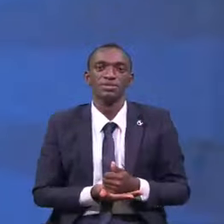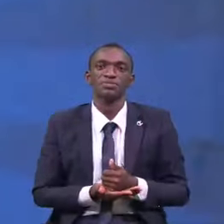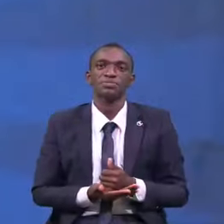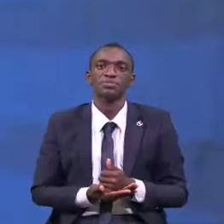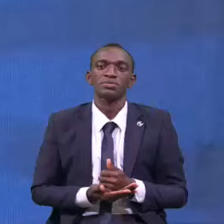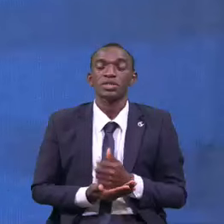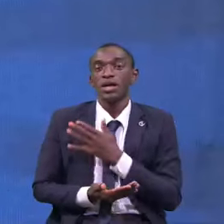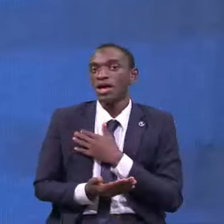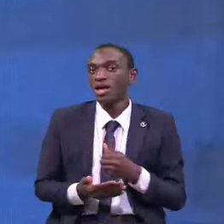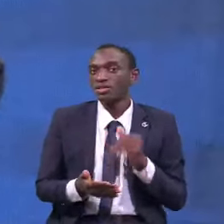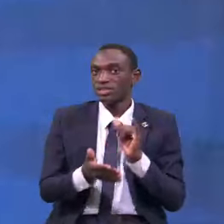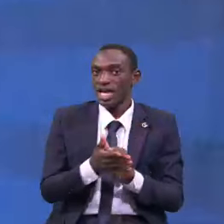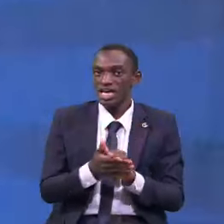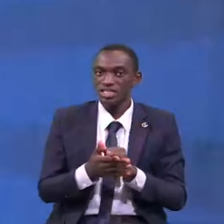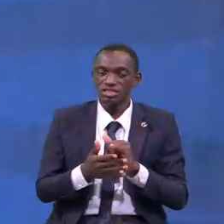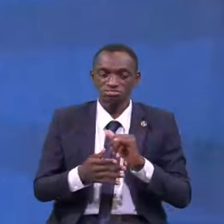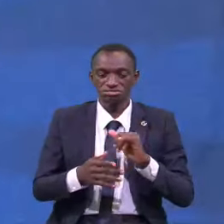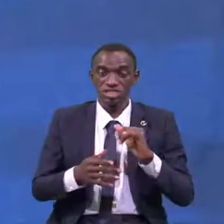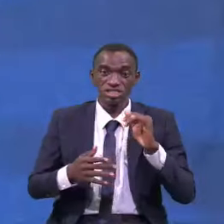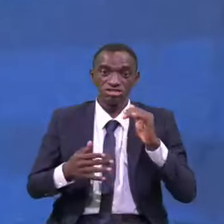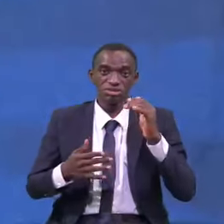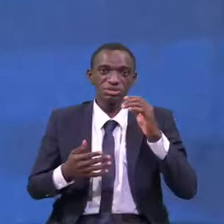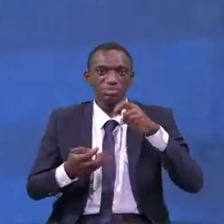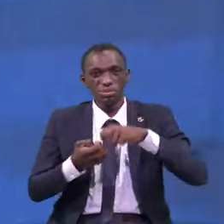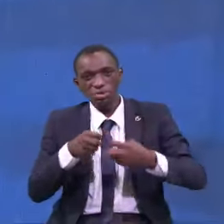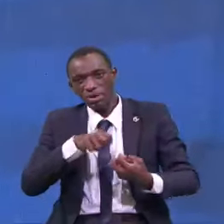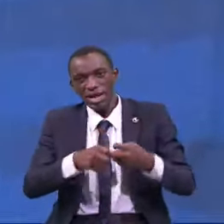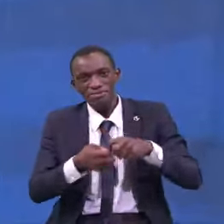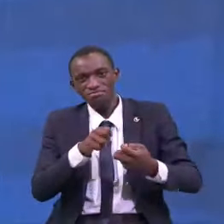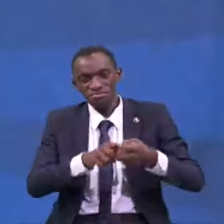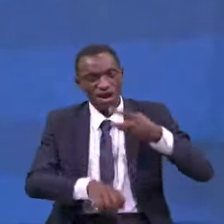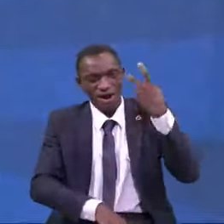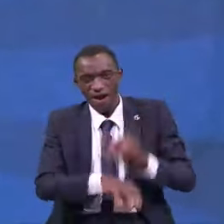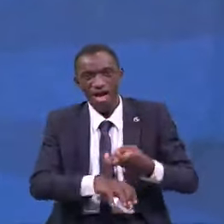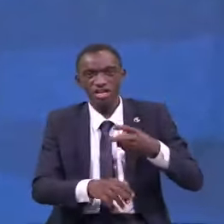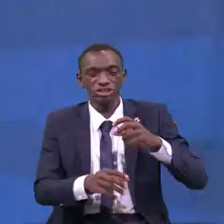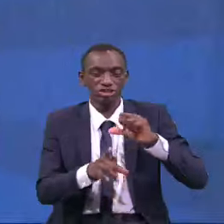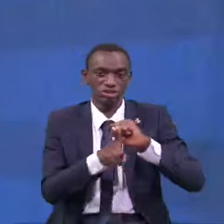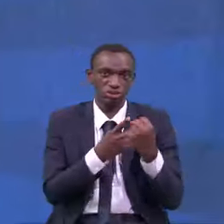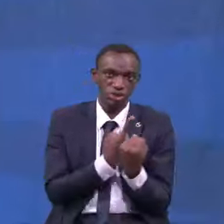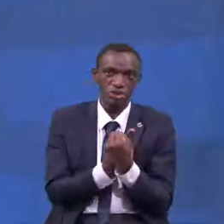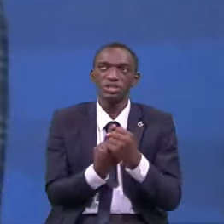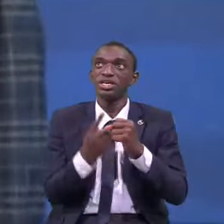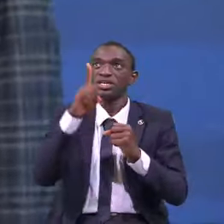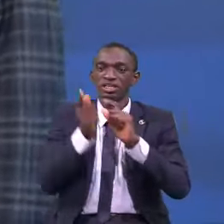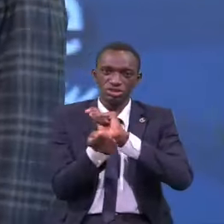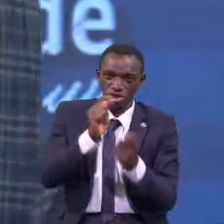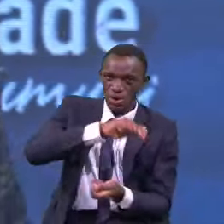And that incurable situation, that impossible situation, is turned around for the better.